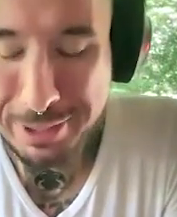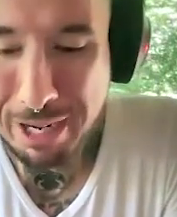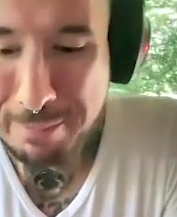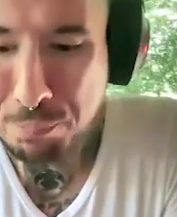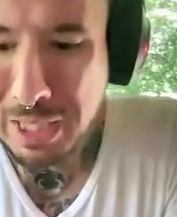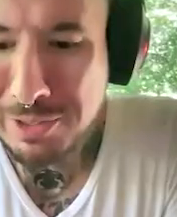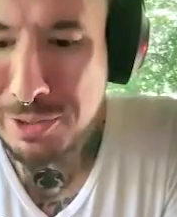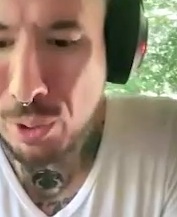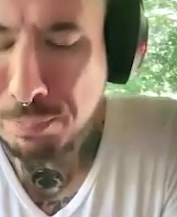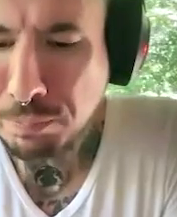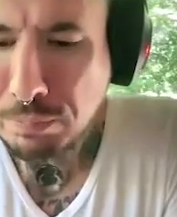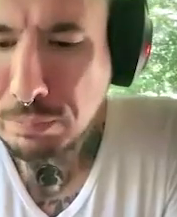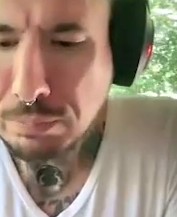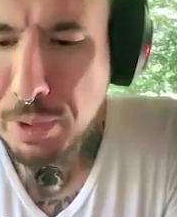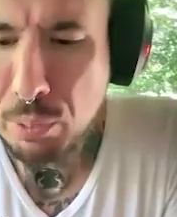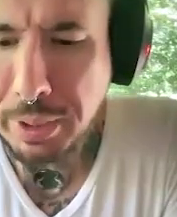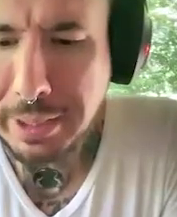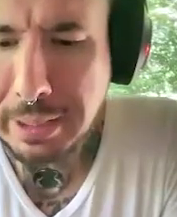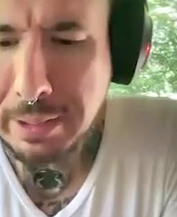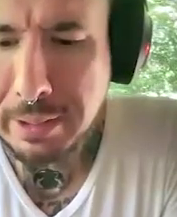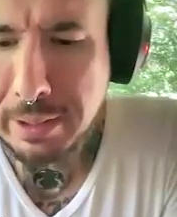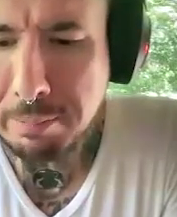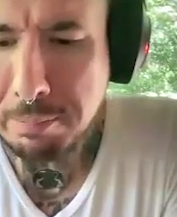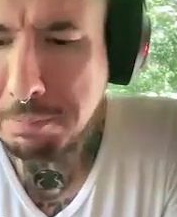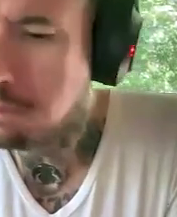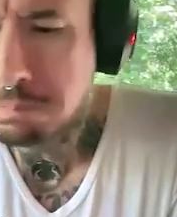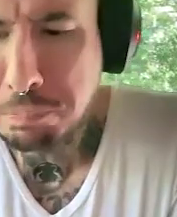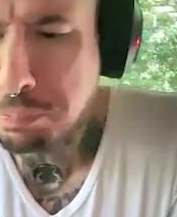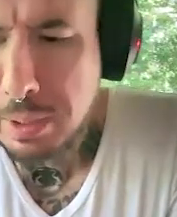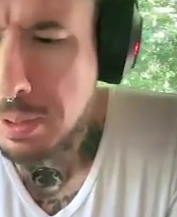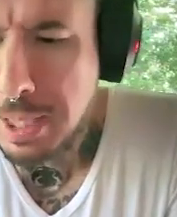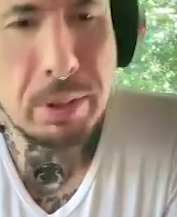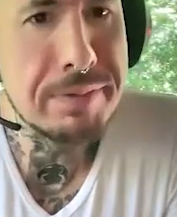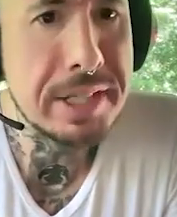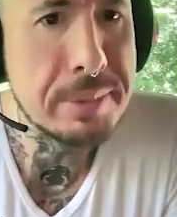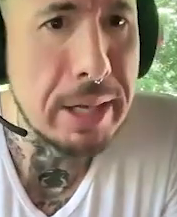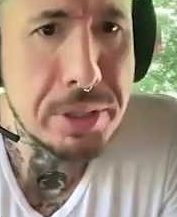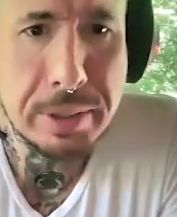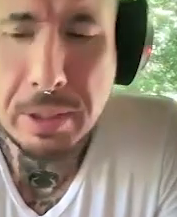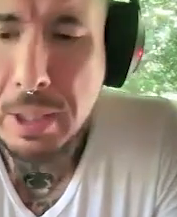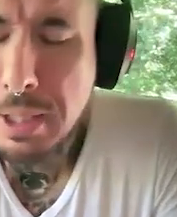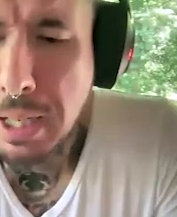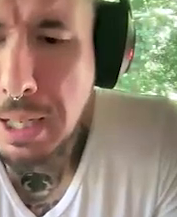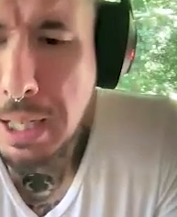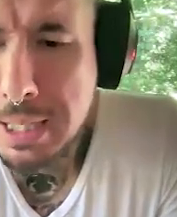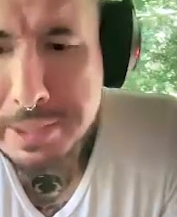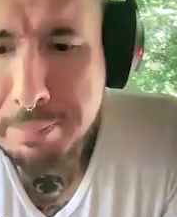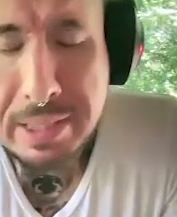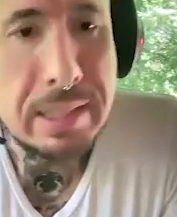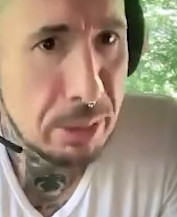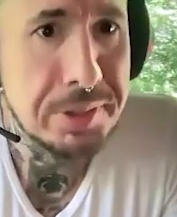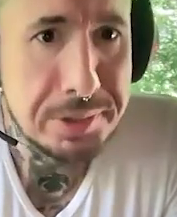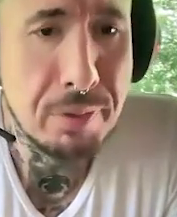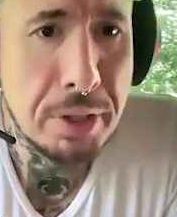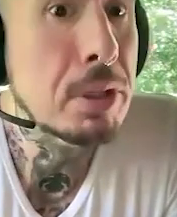aren't provided, right? And so really in a area of desperation, I ended